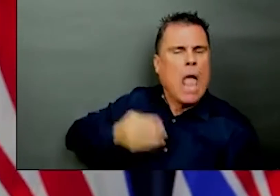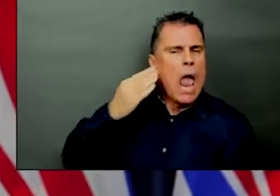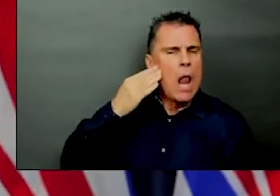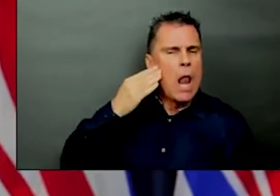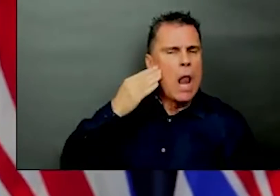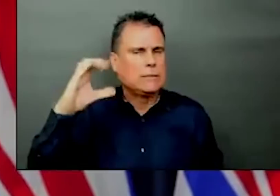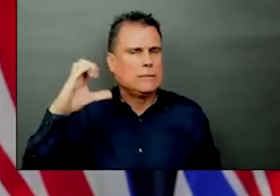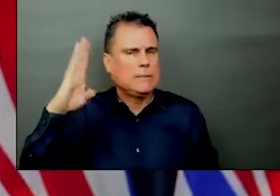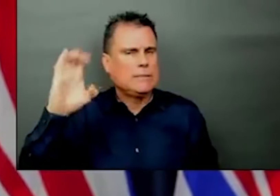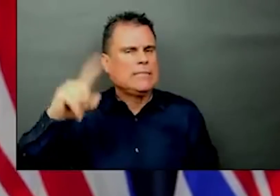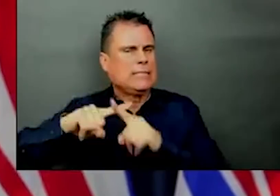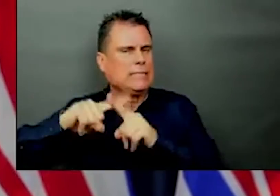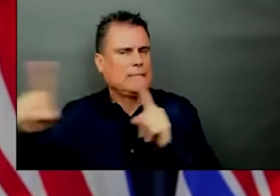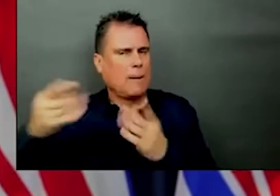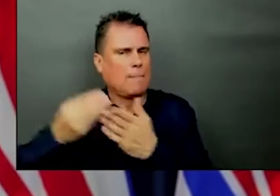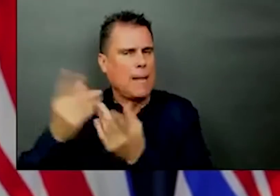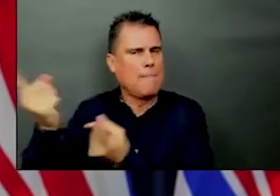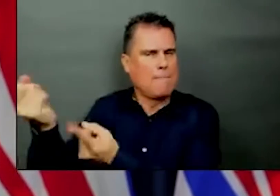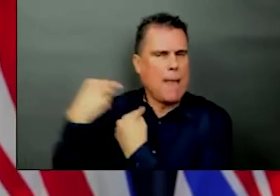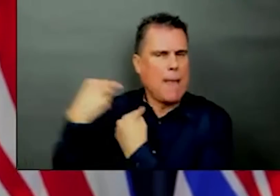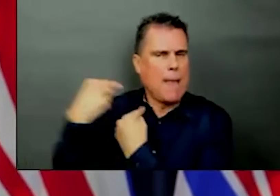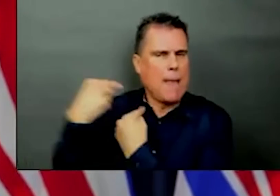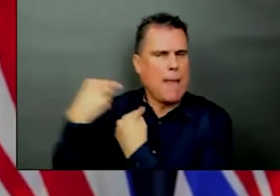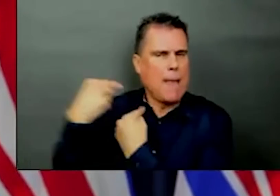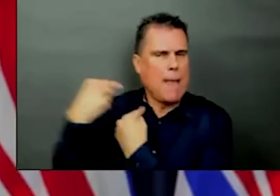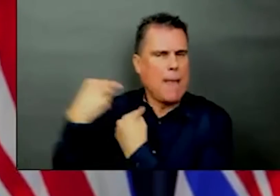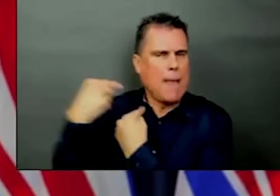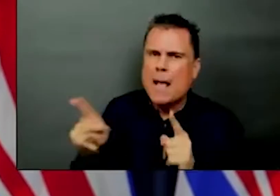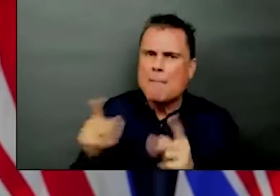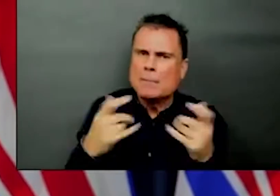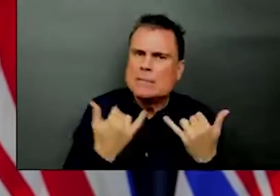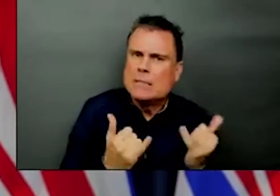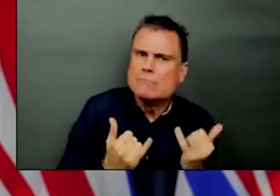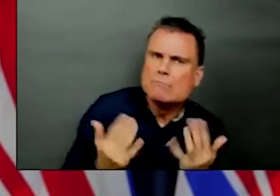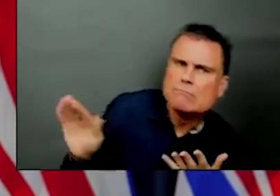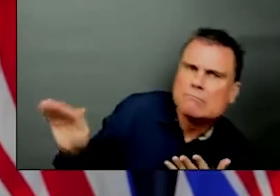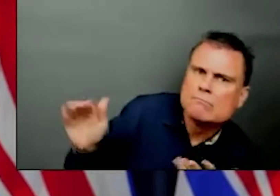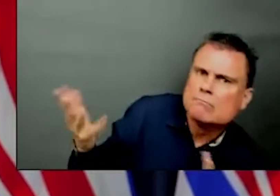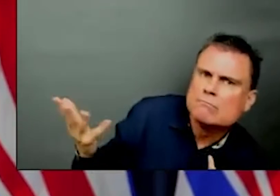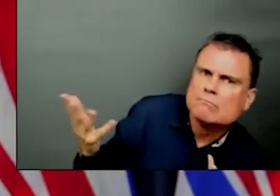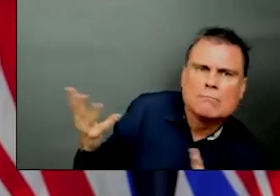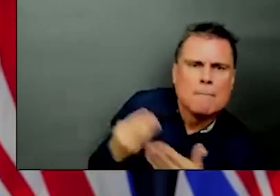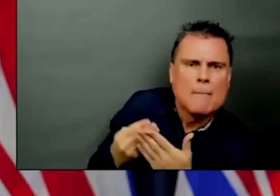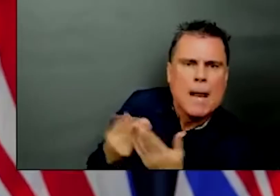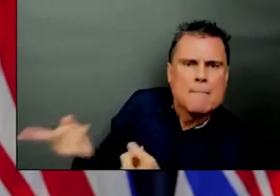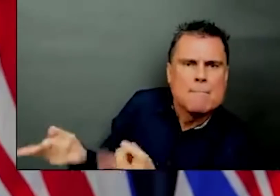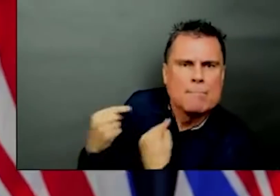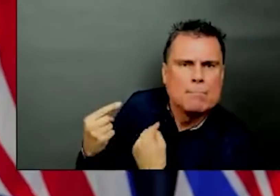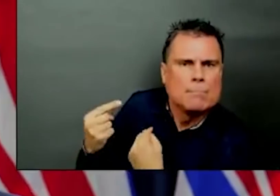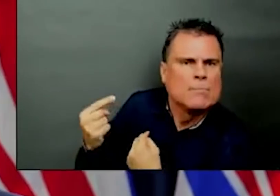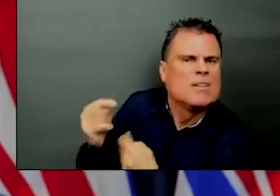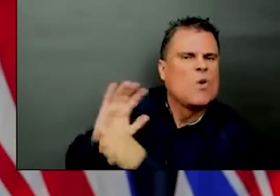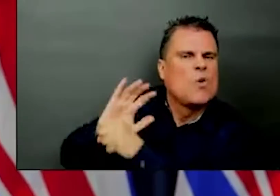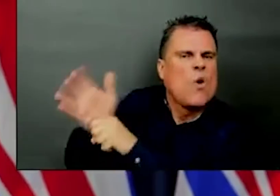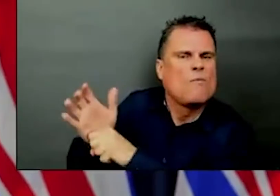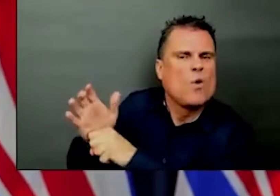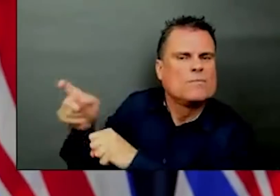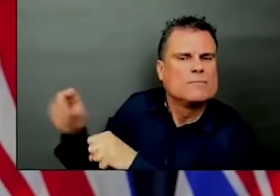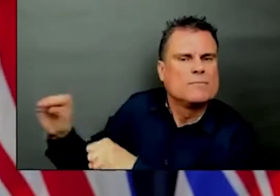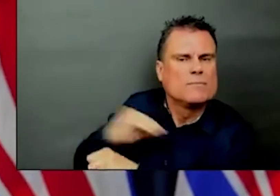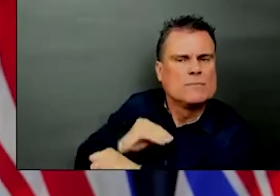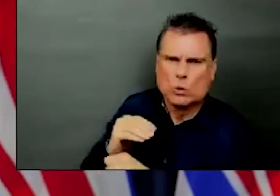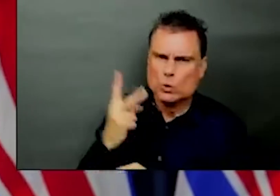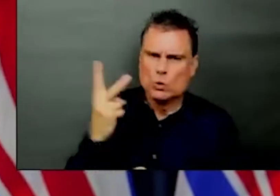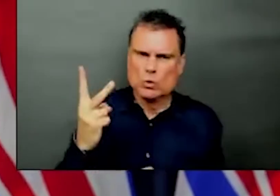this rebate when they're still waiting on another rebate that a lot of people applied for in December? So you're talking about the